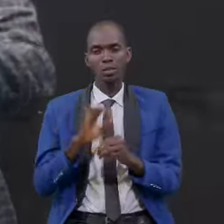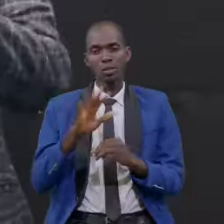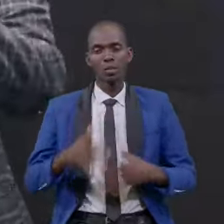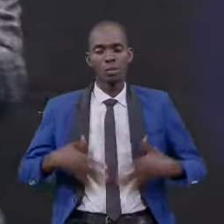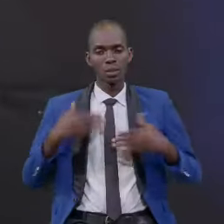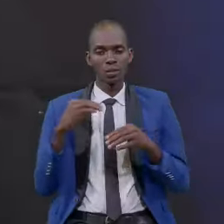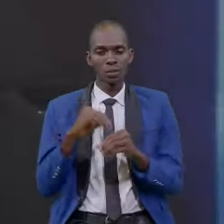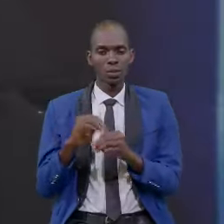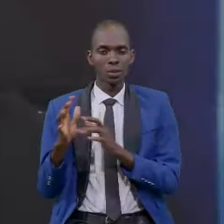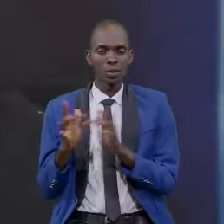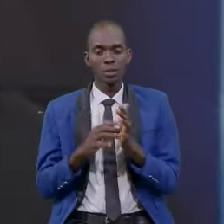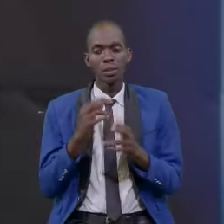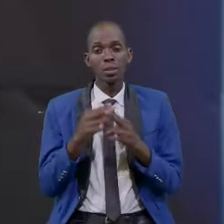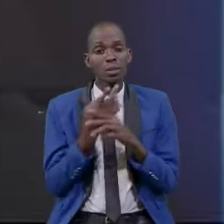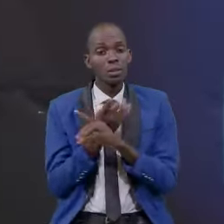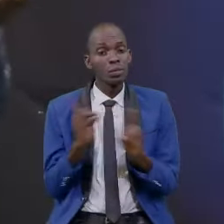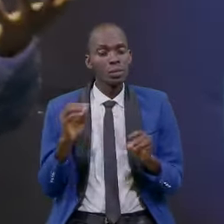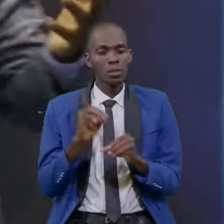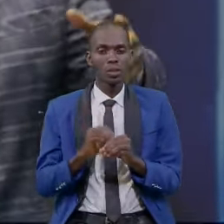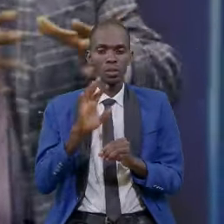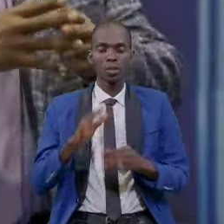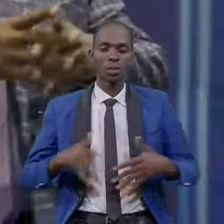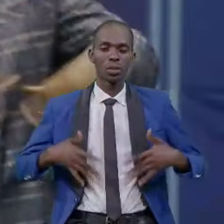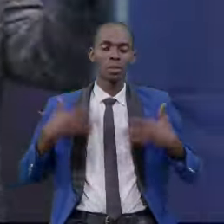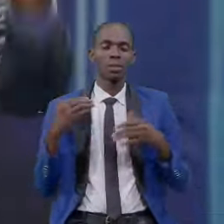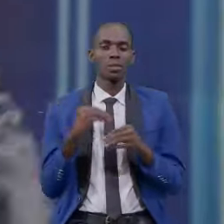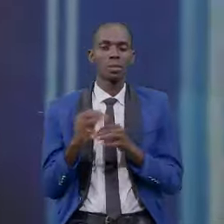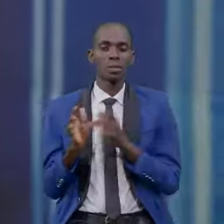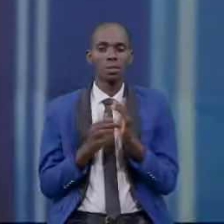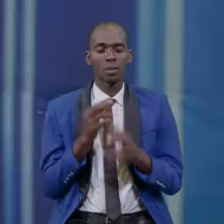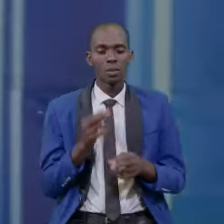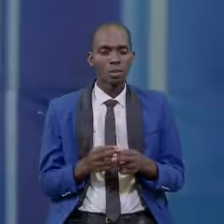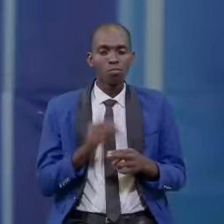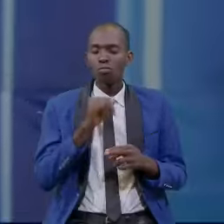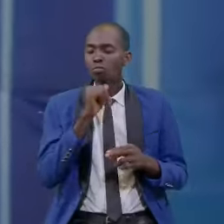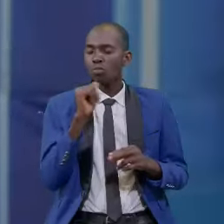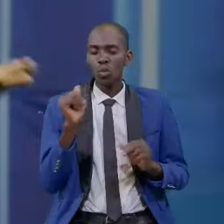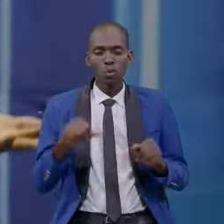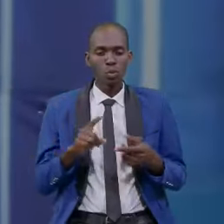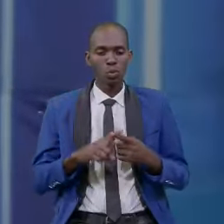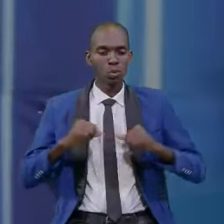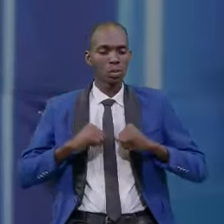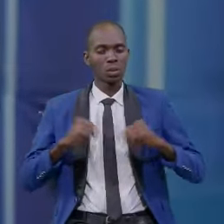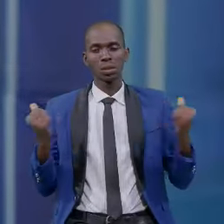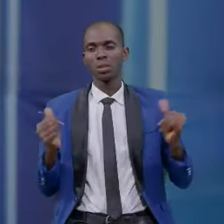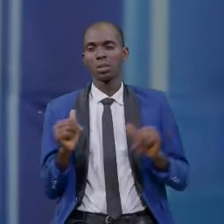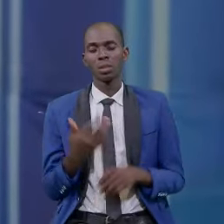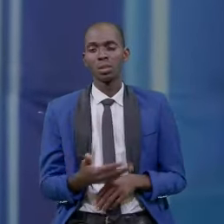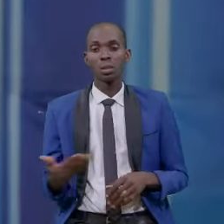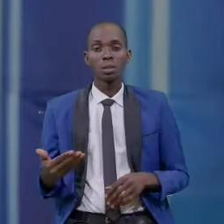life. Undeniable. And then it says possibilities for your sins to be